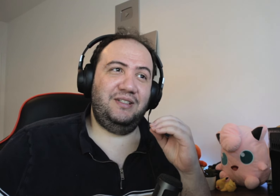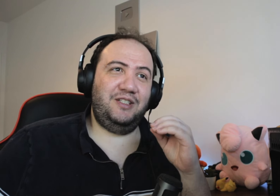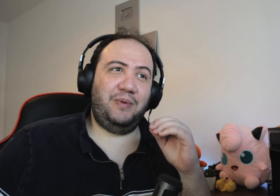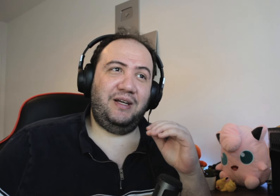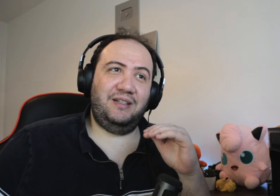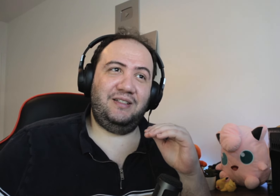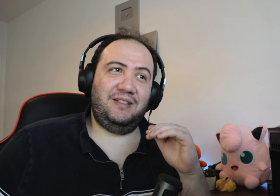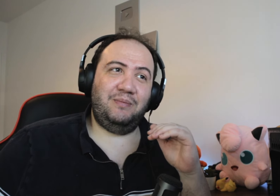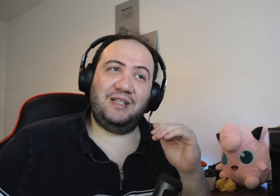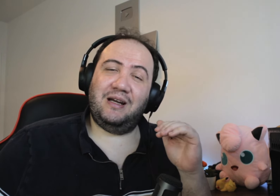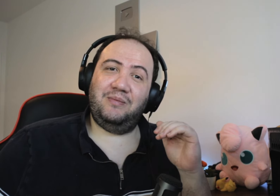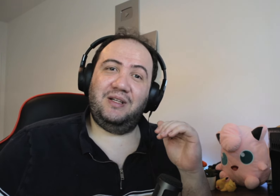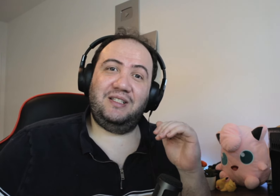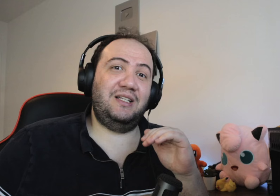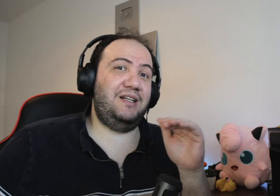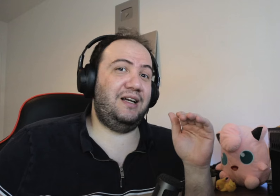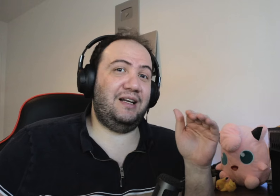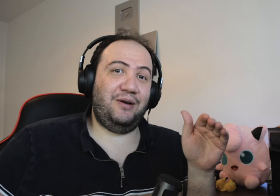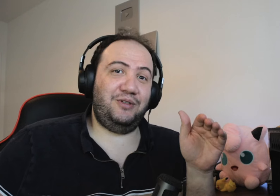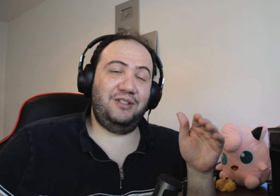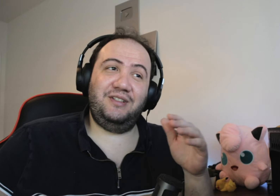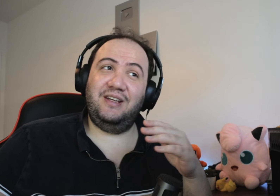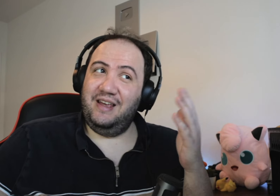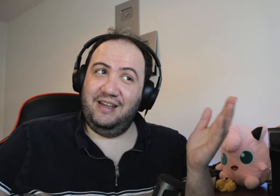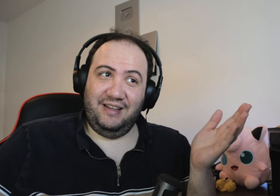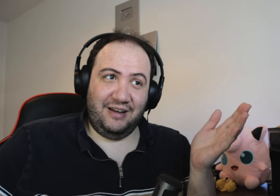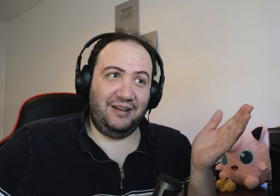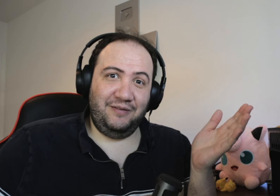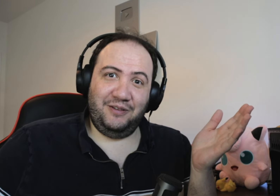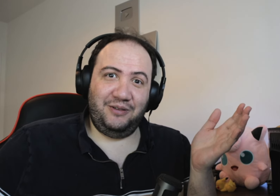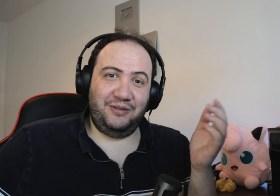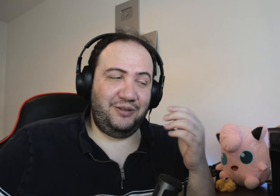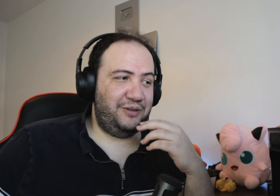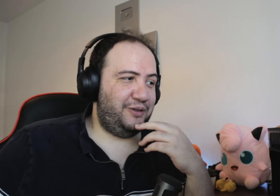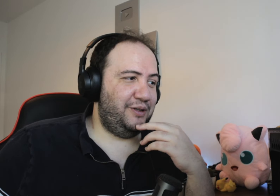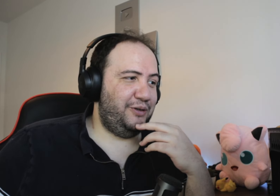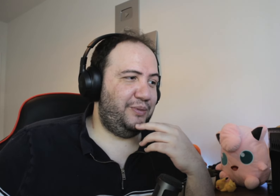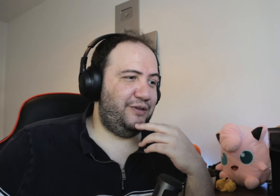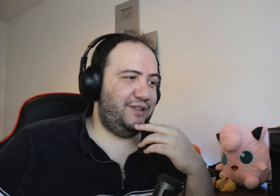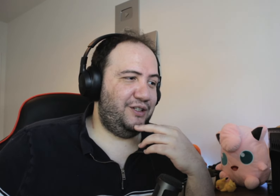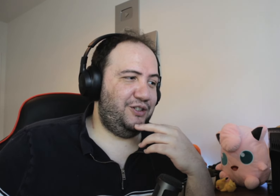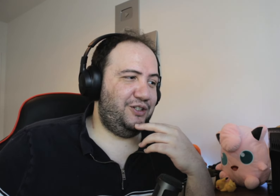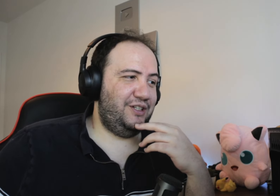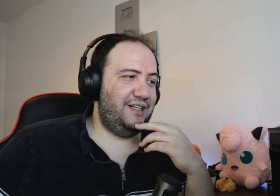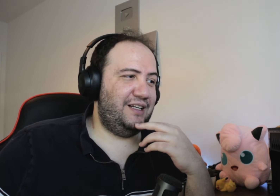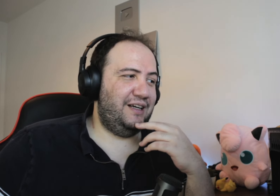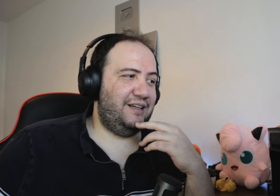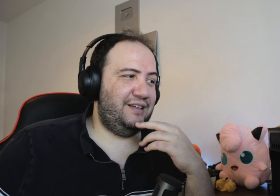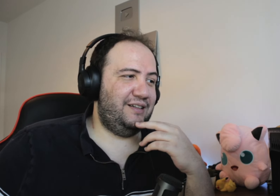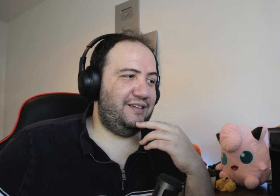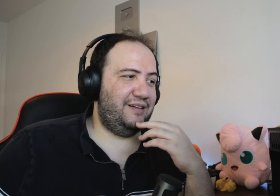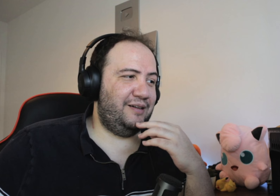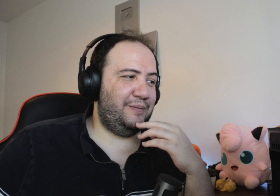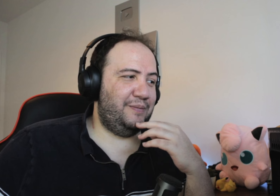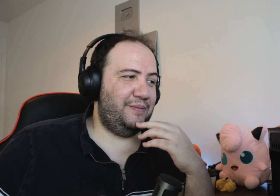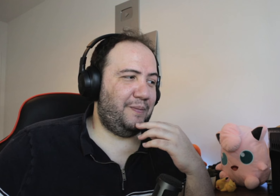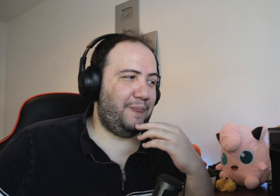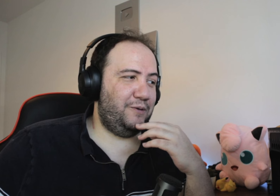would Spend Some time Studying languages I'd love to Learn a little bit of Dutch And